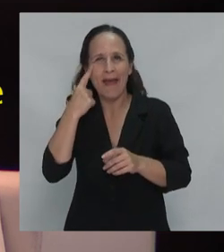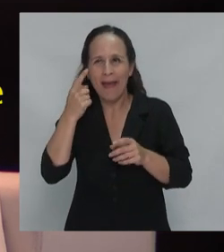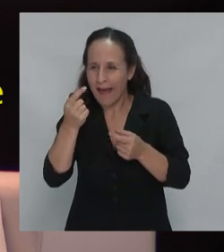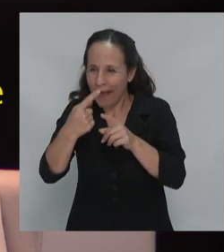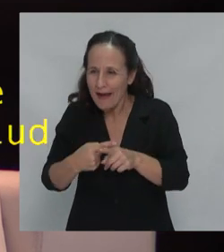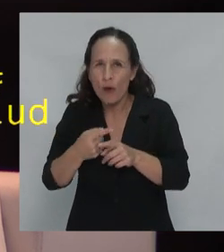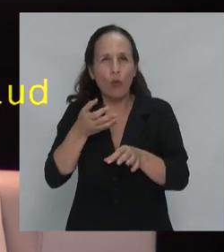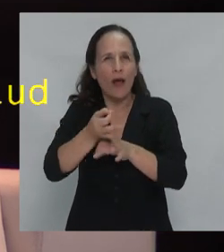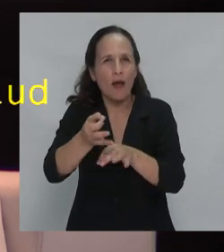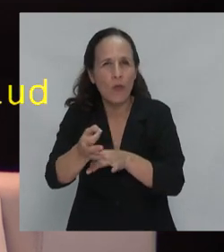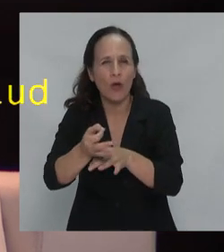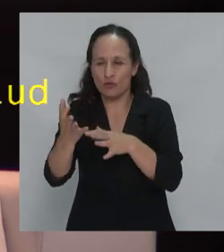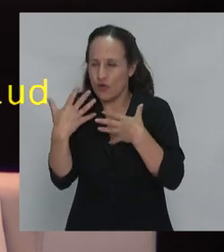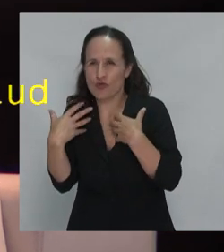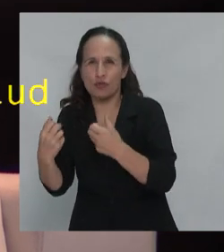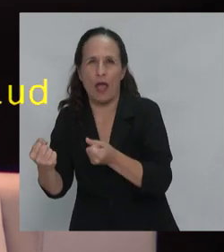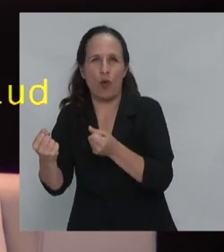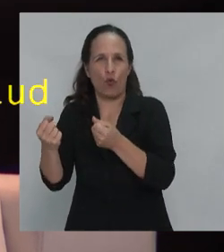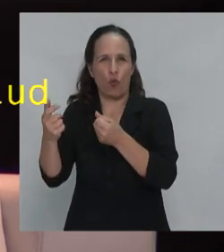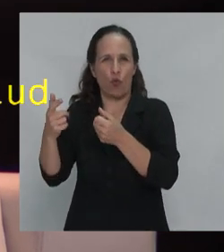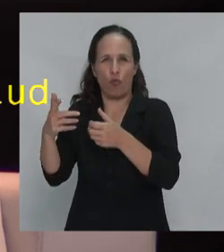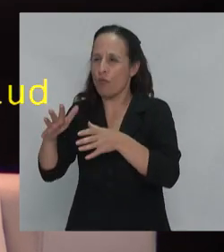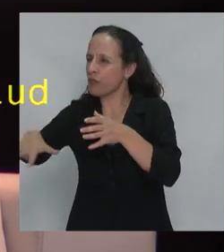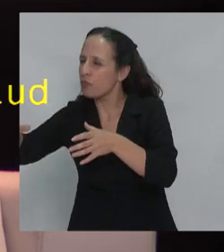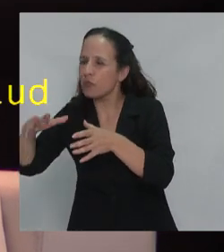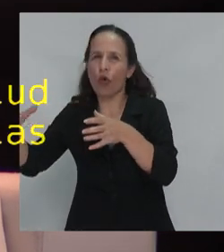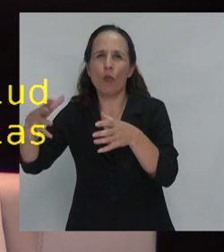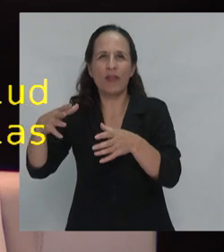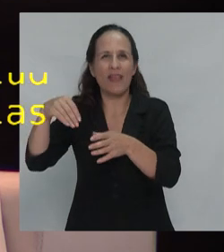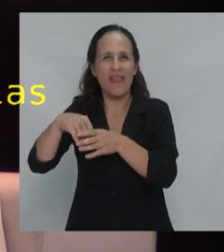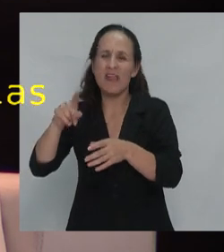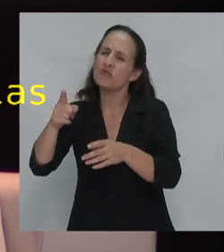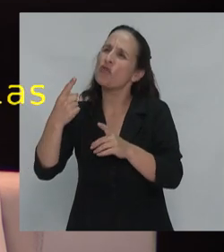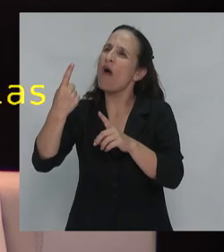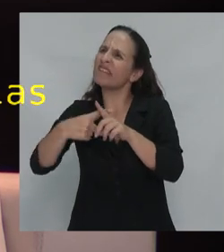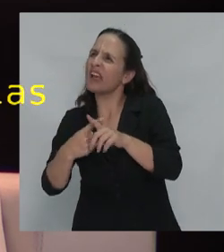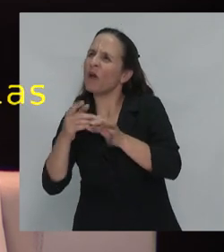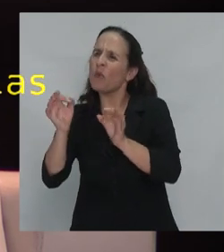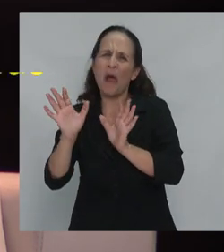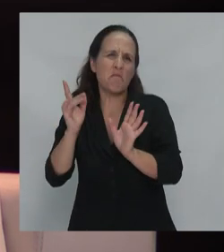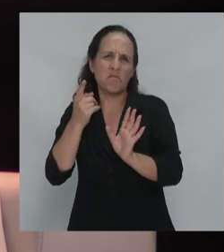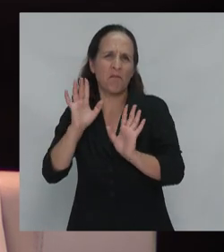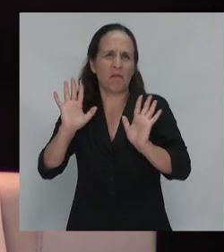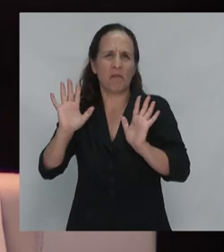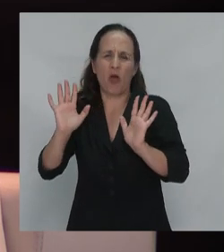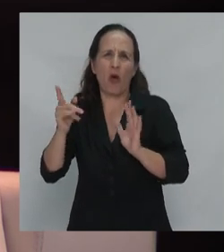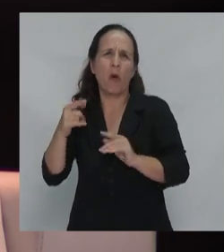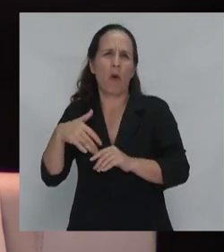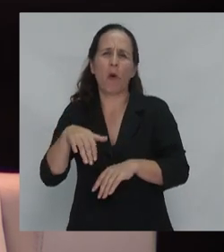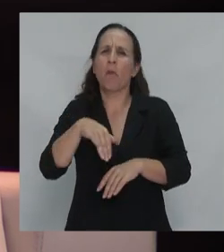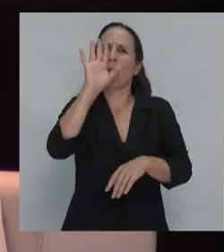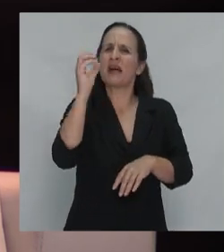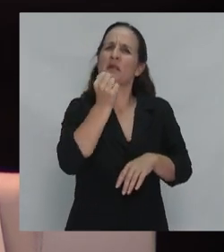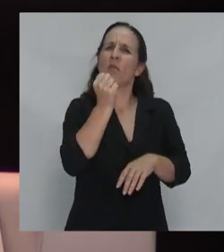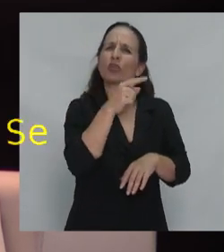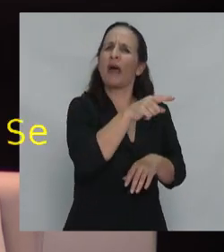communities, the health of communities. This is not measured. Governments want to measure growth, and with that, they